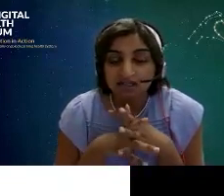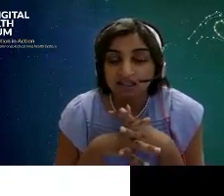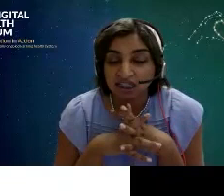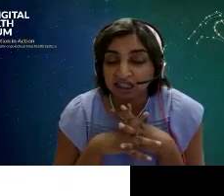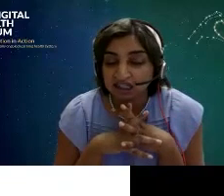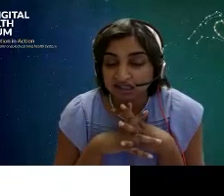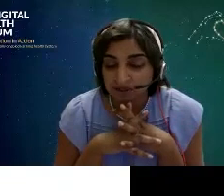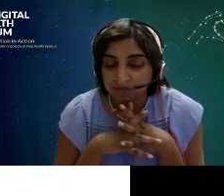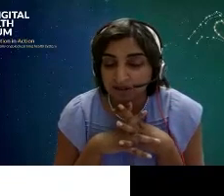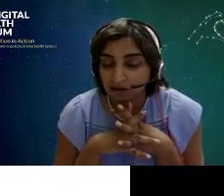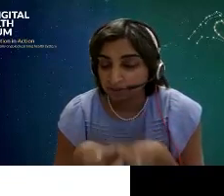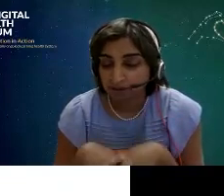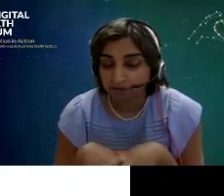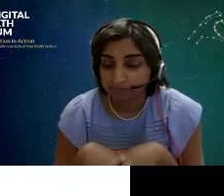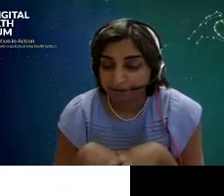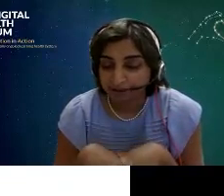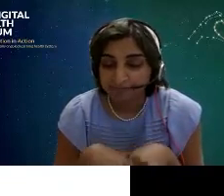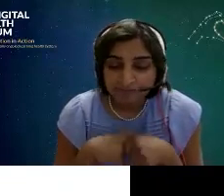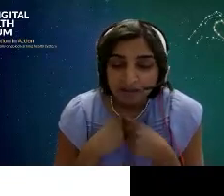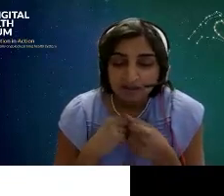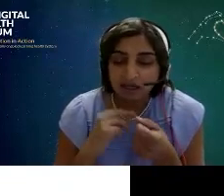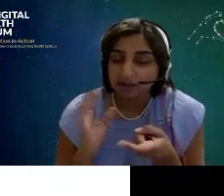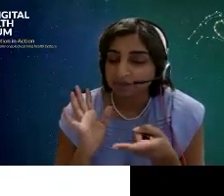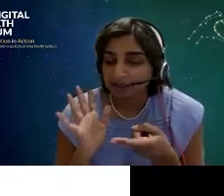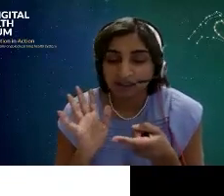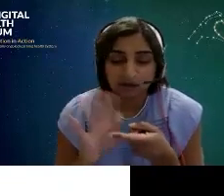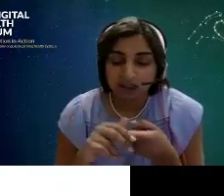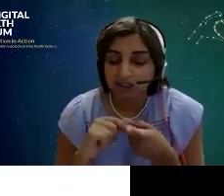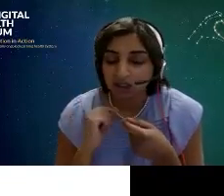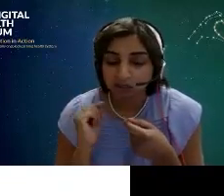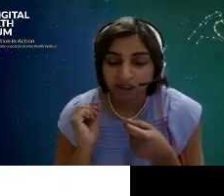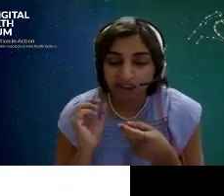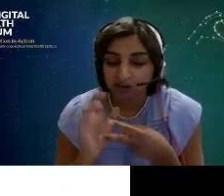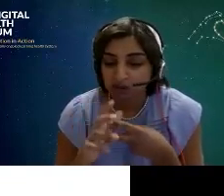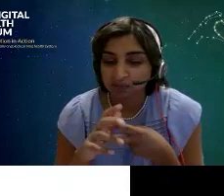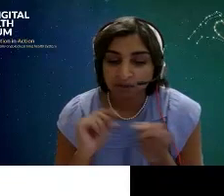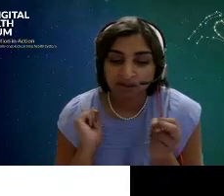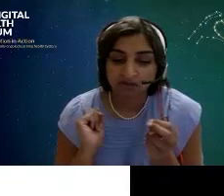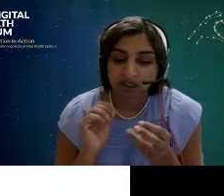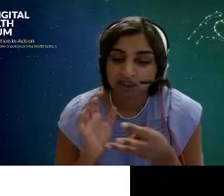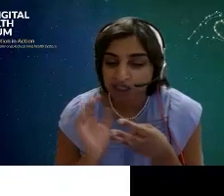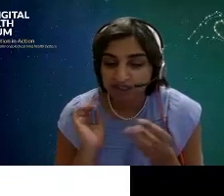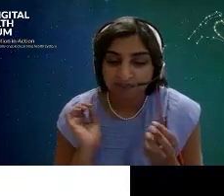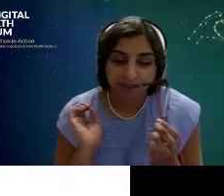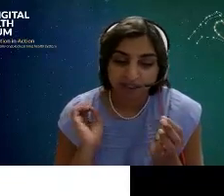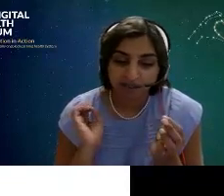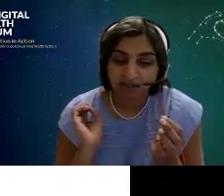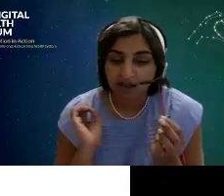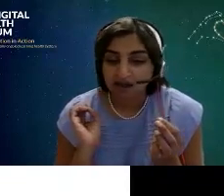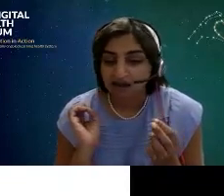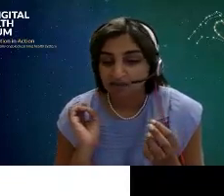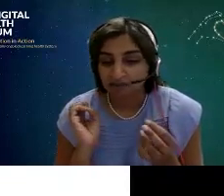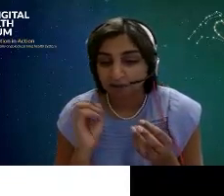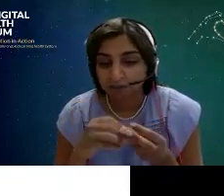patients is that they get symptoms all throughout their body. So that might be increased heart rate, increased breathing rate, chest